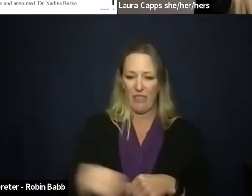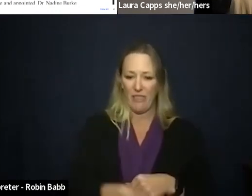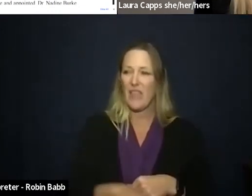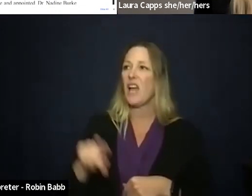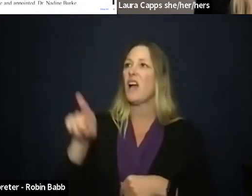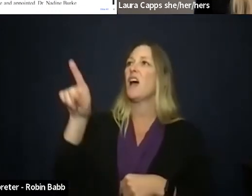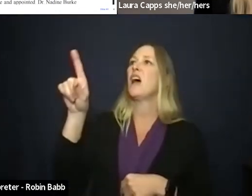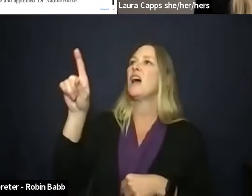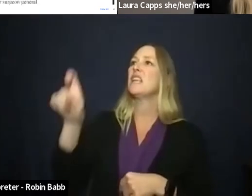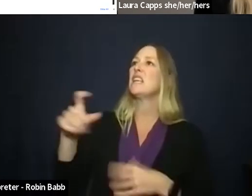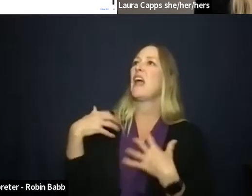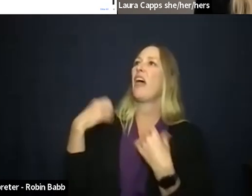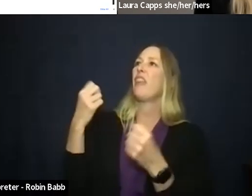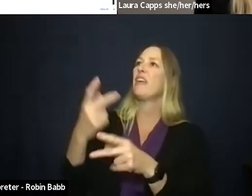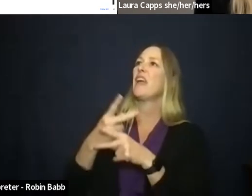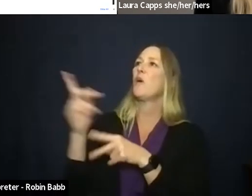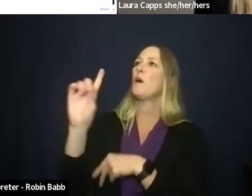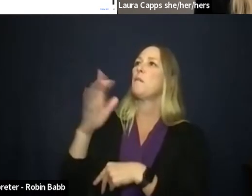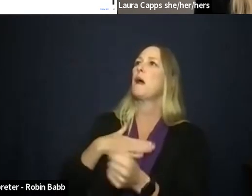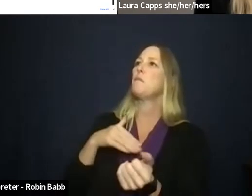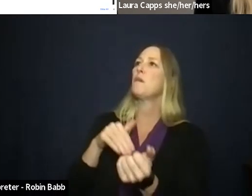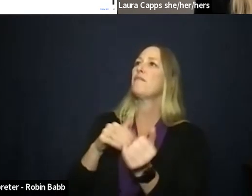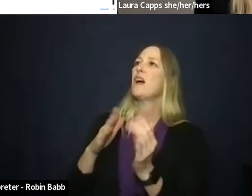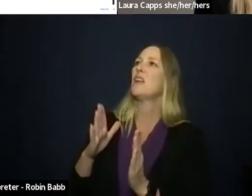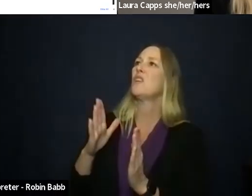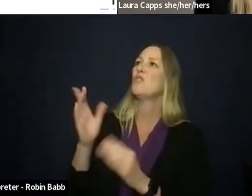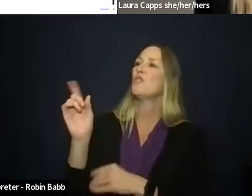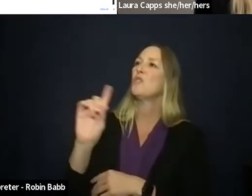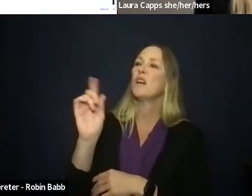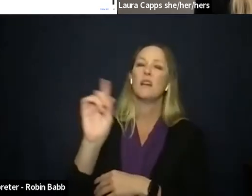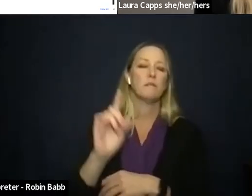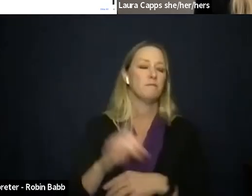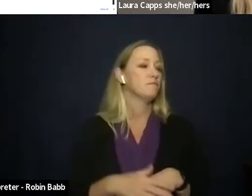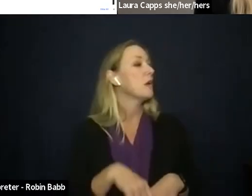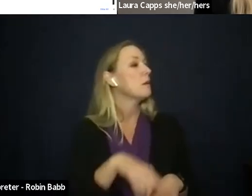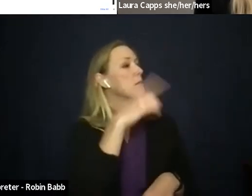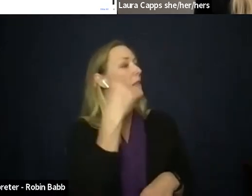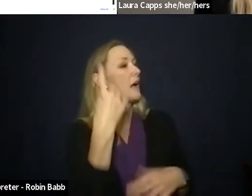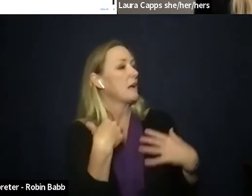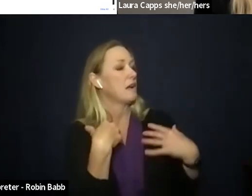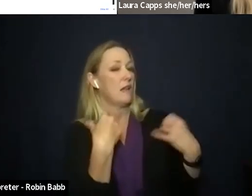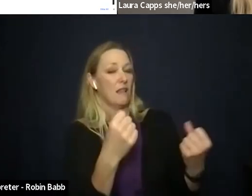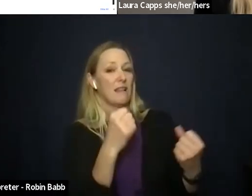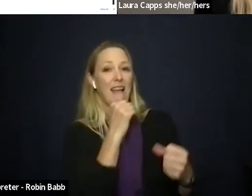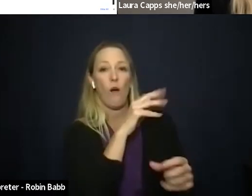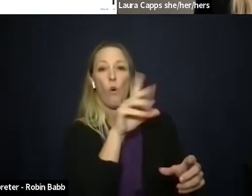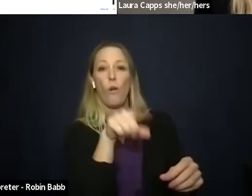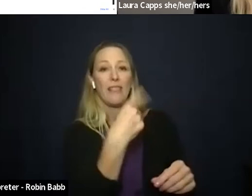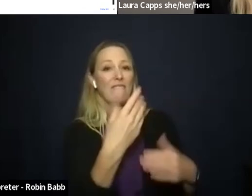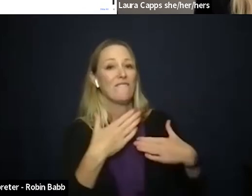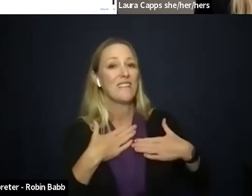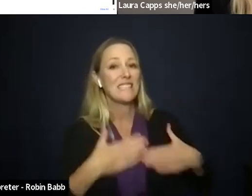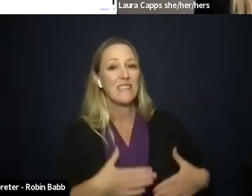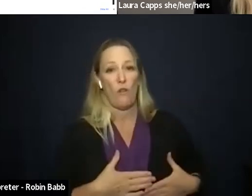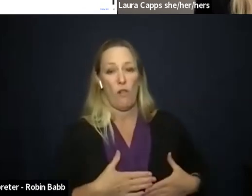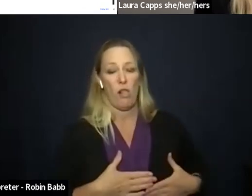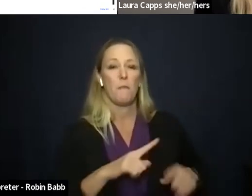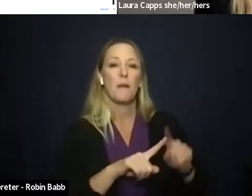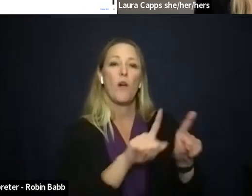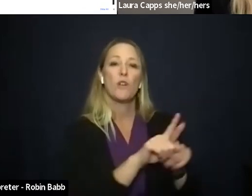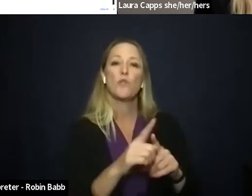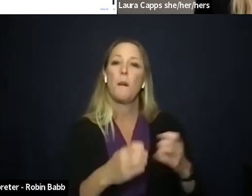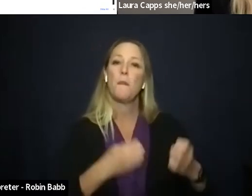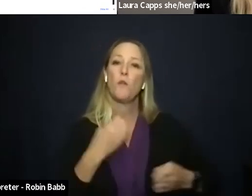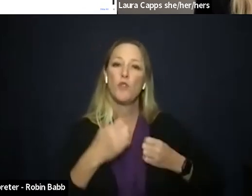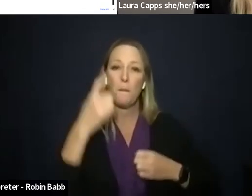and whereas black health and wellness not only includes one's physical well-being but also emotional and mental